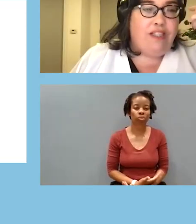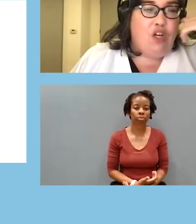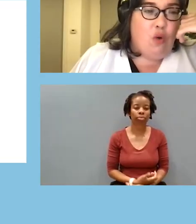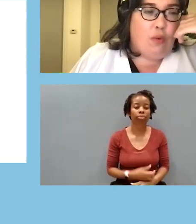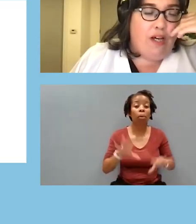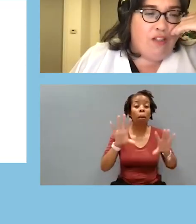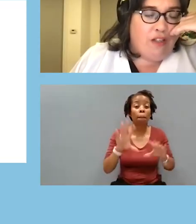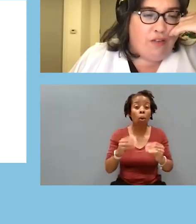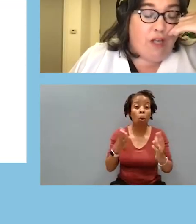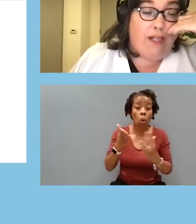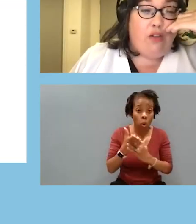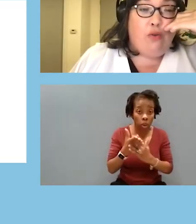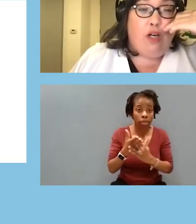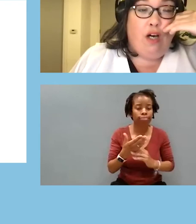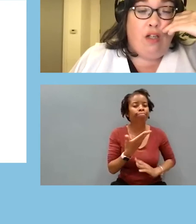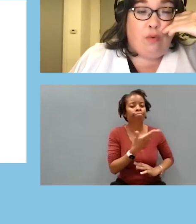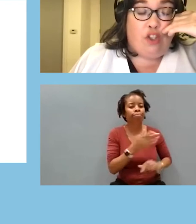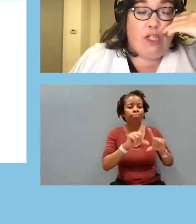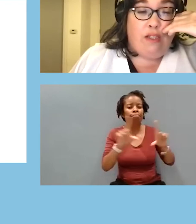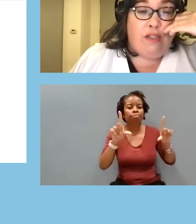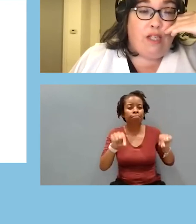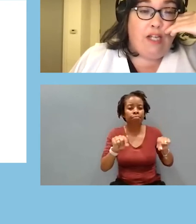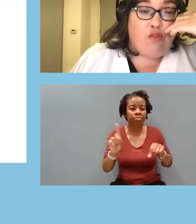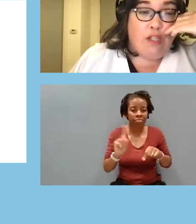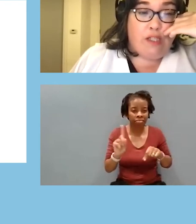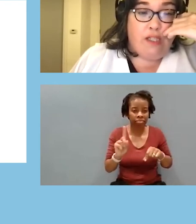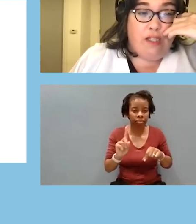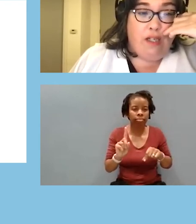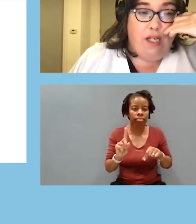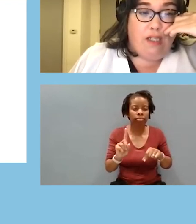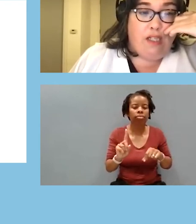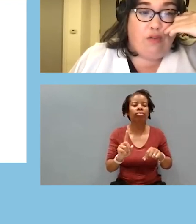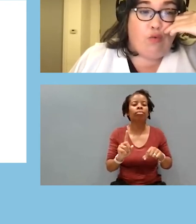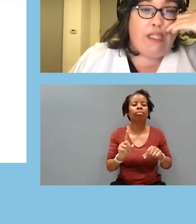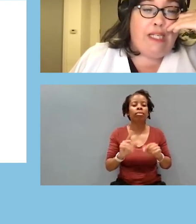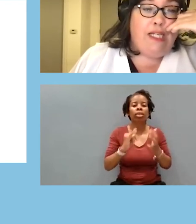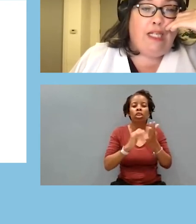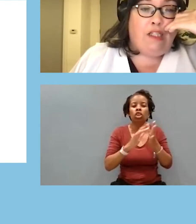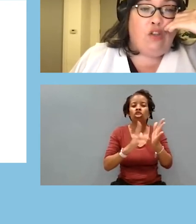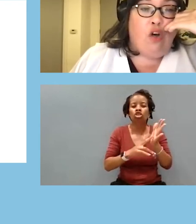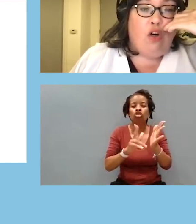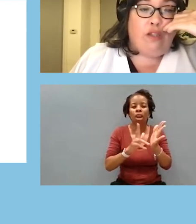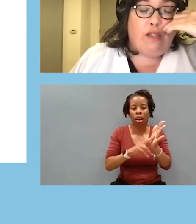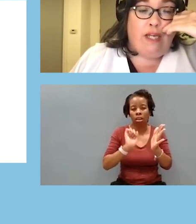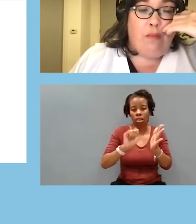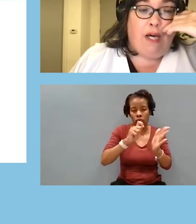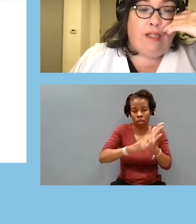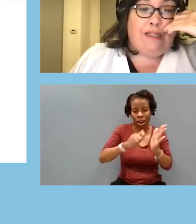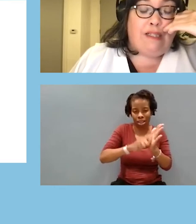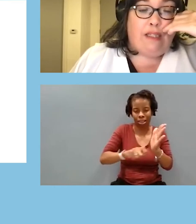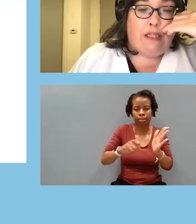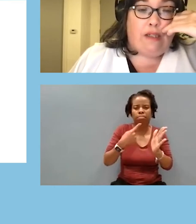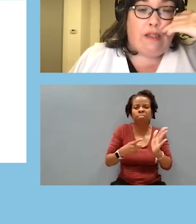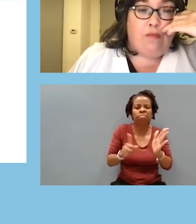Pause. We have another title card with Shannon's handwriting. It said, reading is not the same